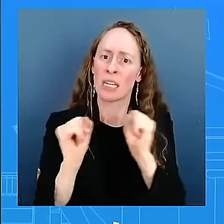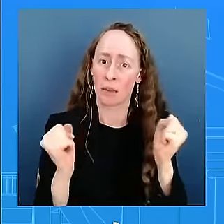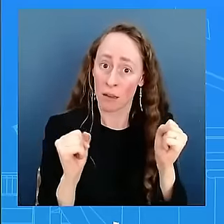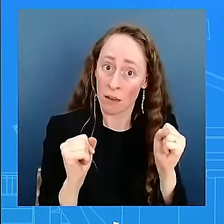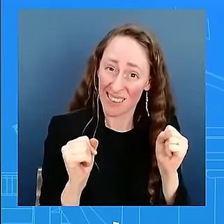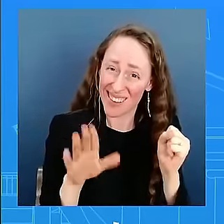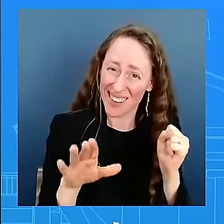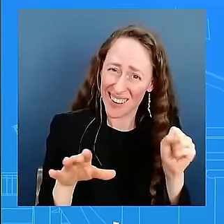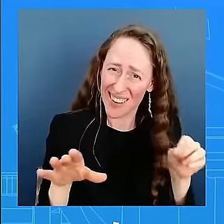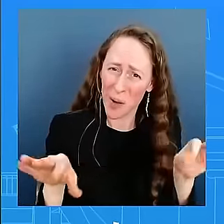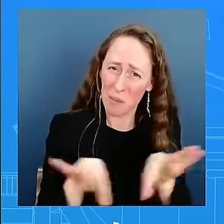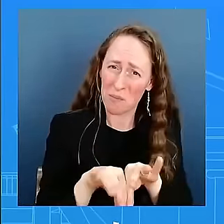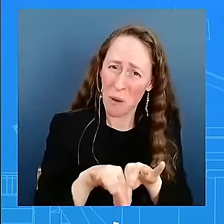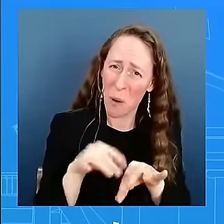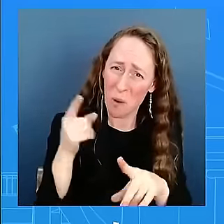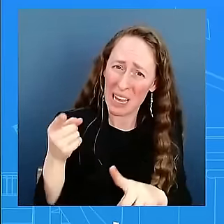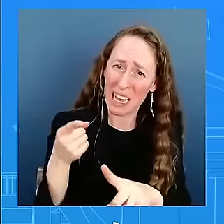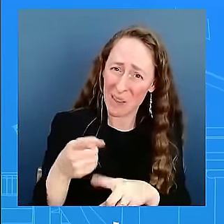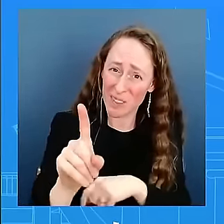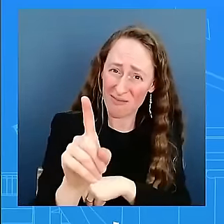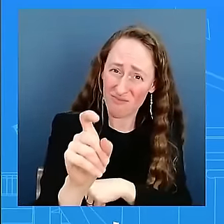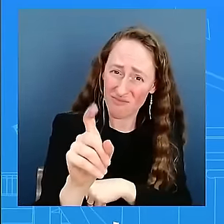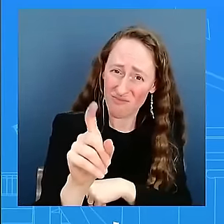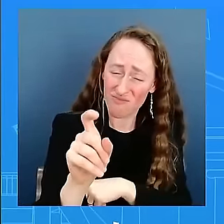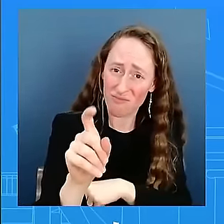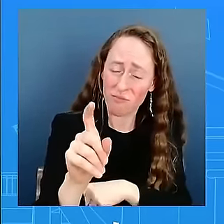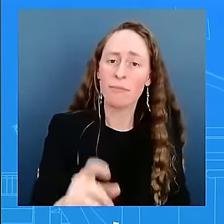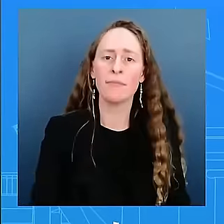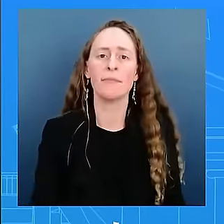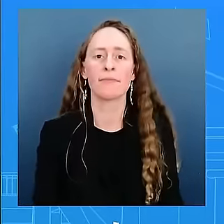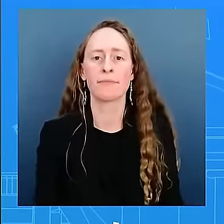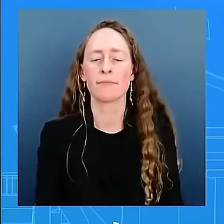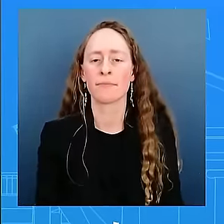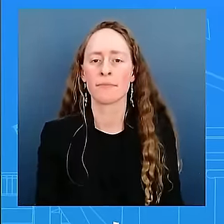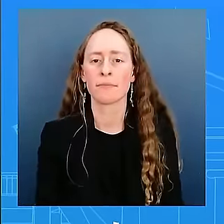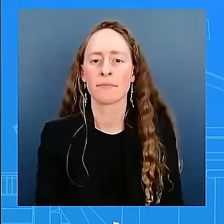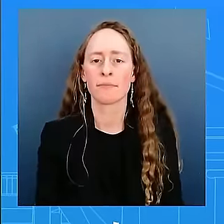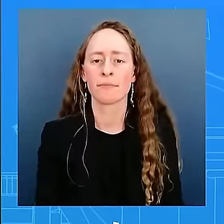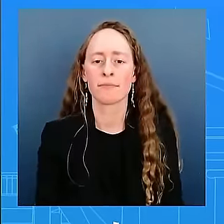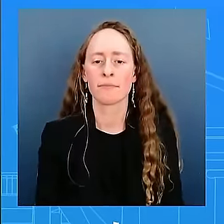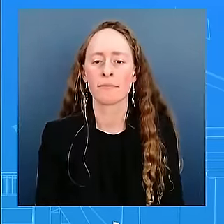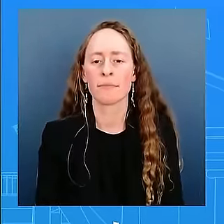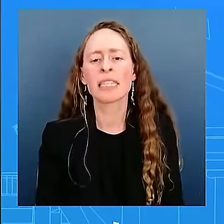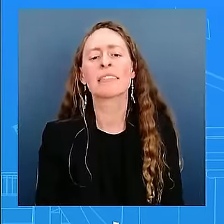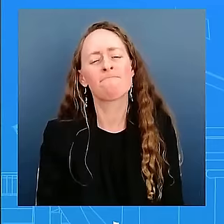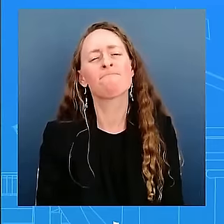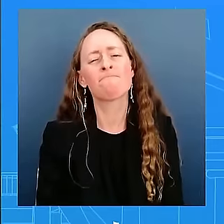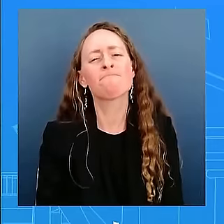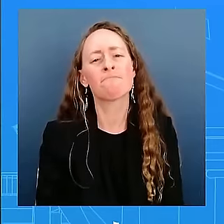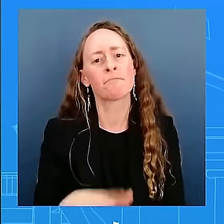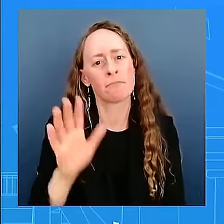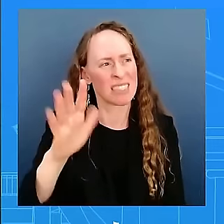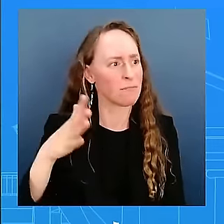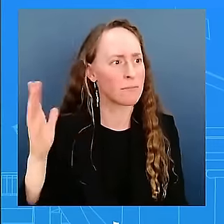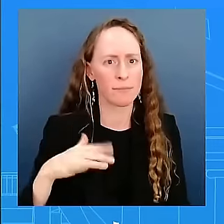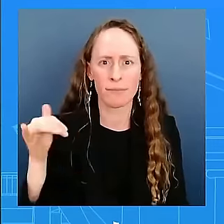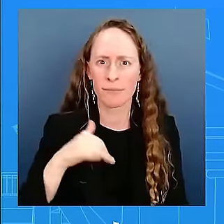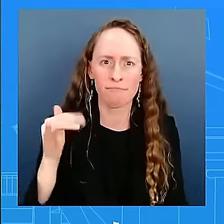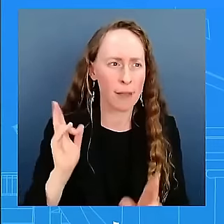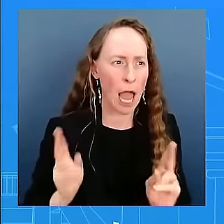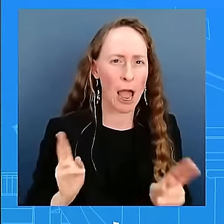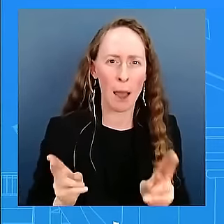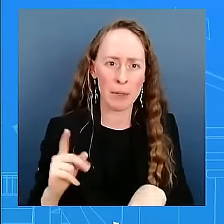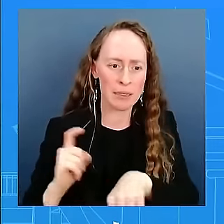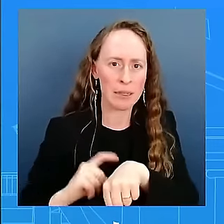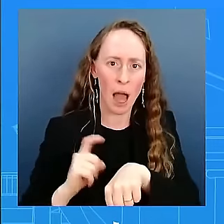Honestly, I don't think he was thinking about it like, I got to get it before I leave office. He was thinking about it from the family's perspective, which is every